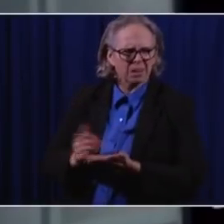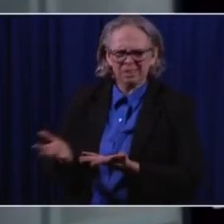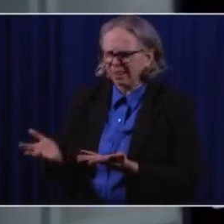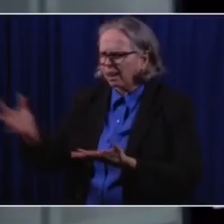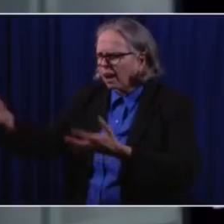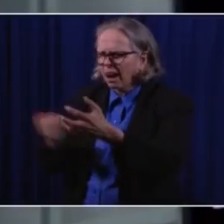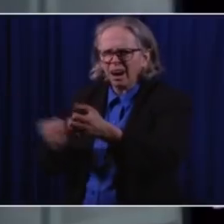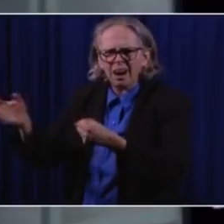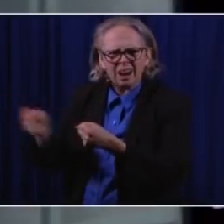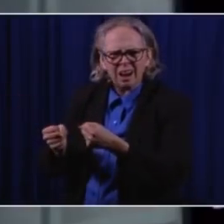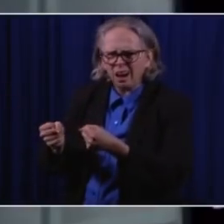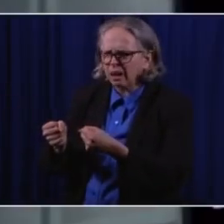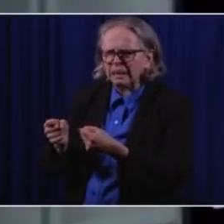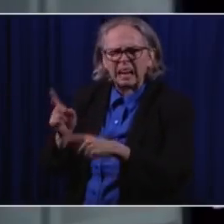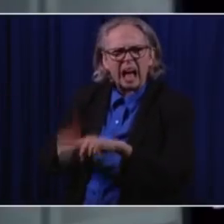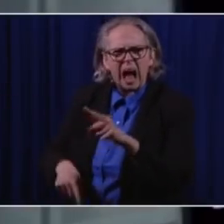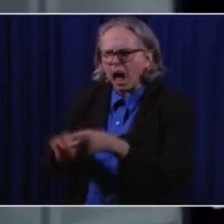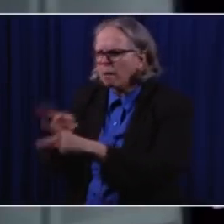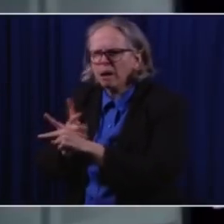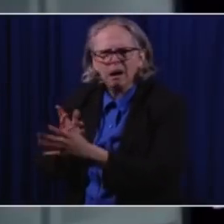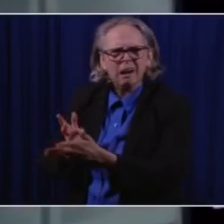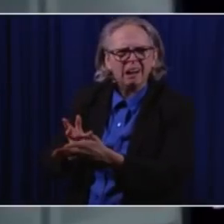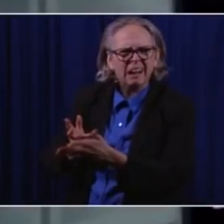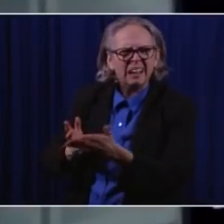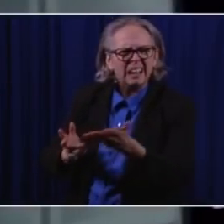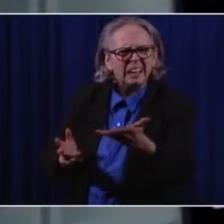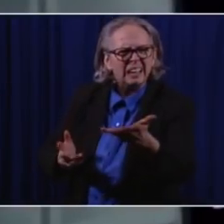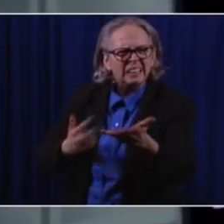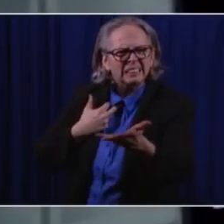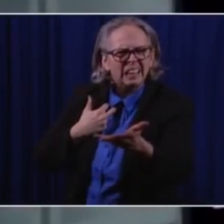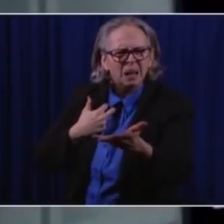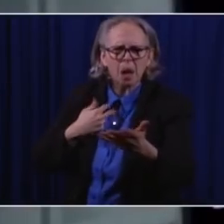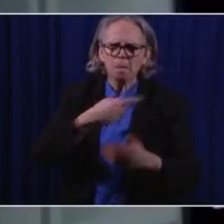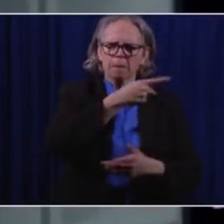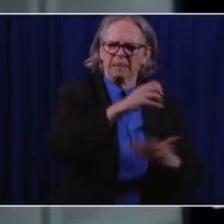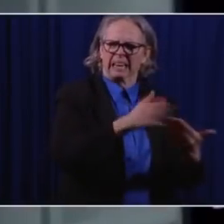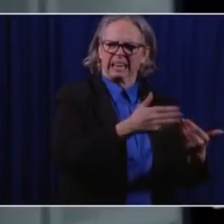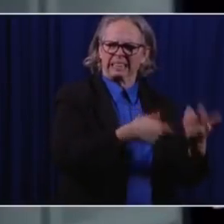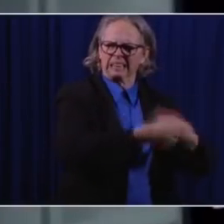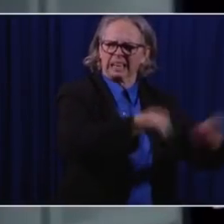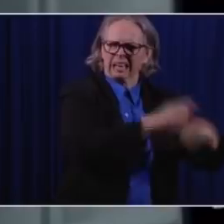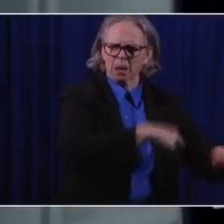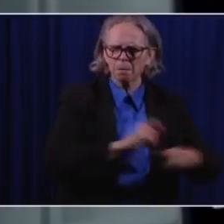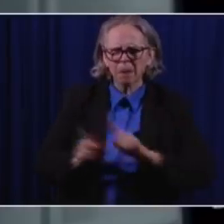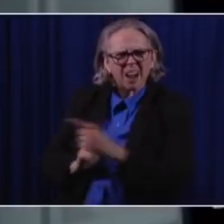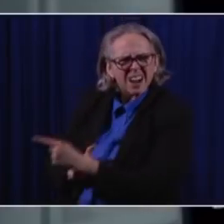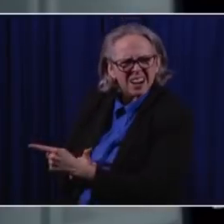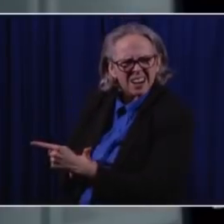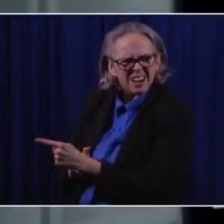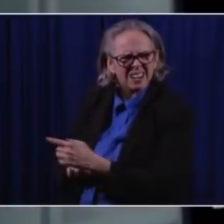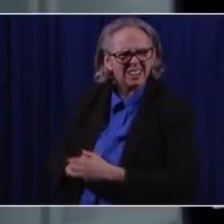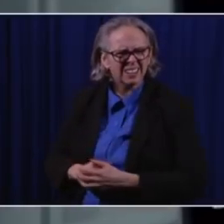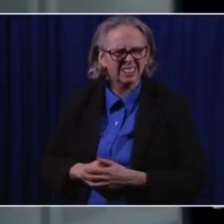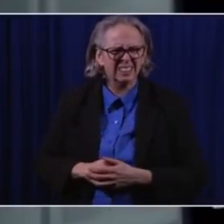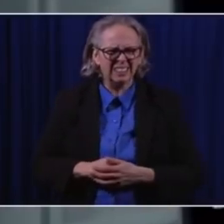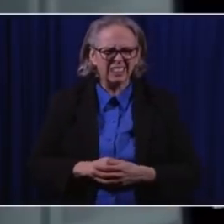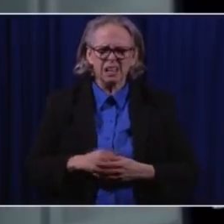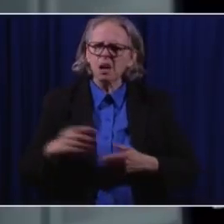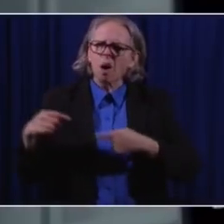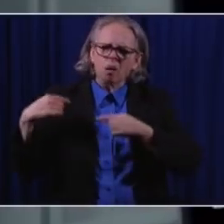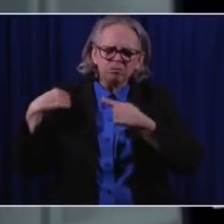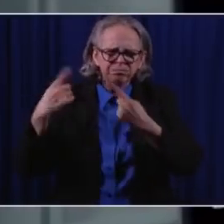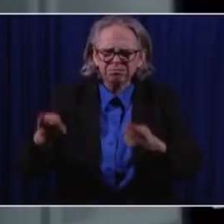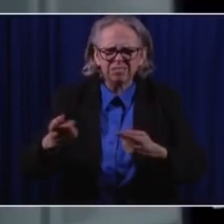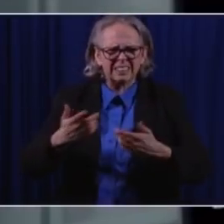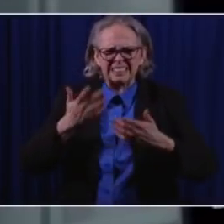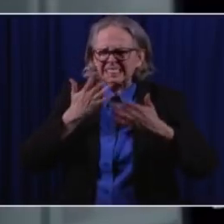this is happening on such a grand scale that even our tertiary neighbors, where larger hospitals that we might depend on to divert our own patients